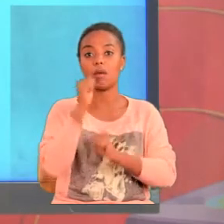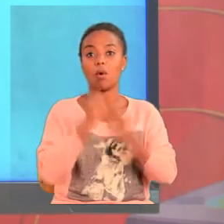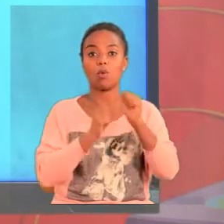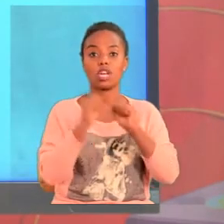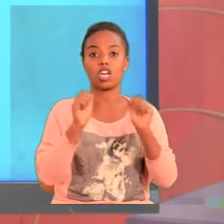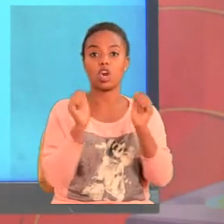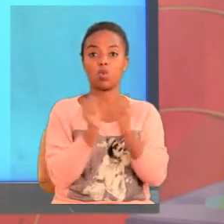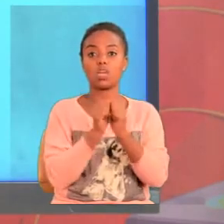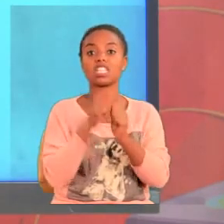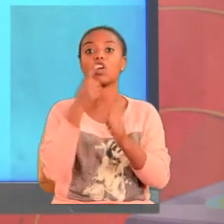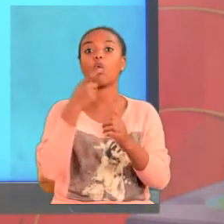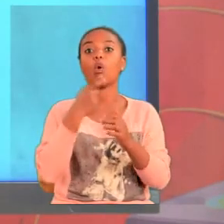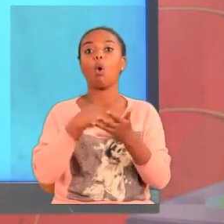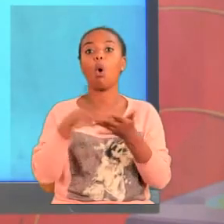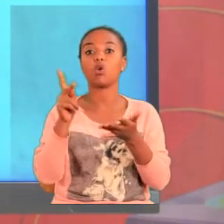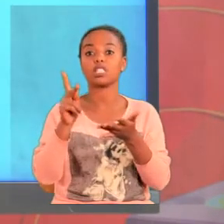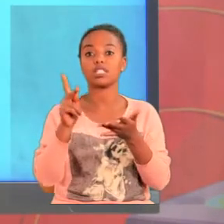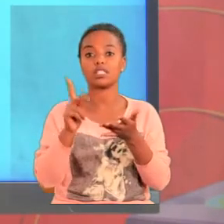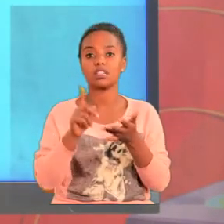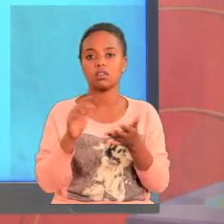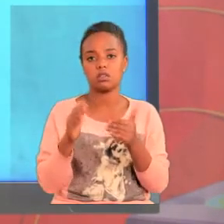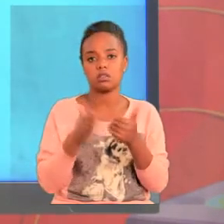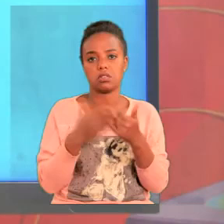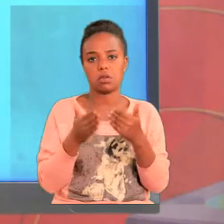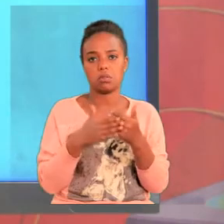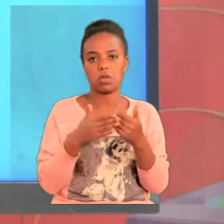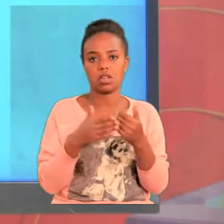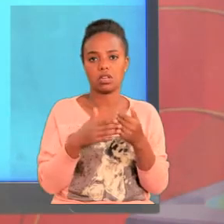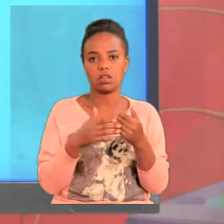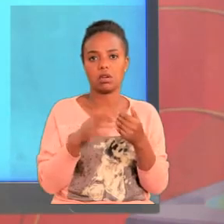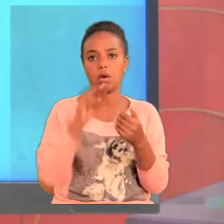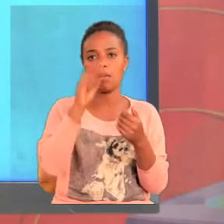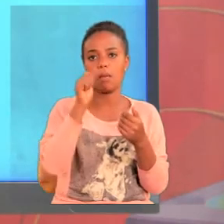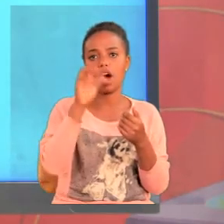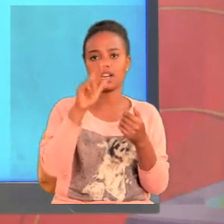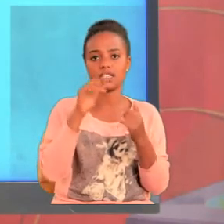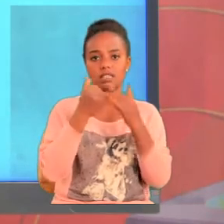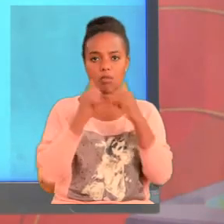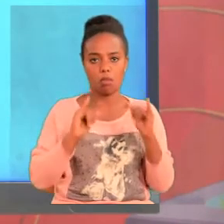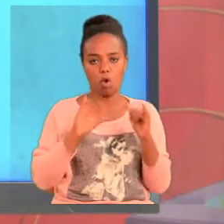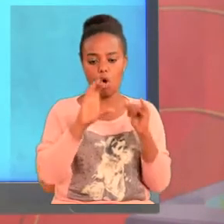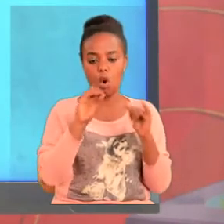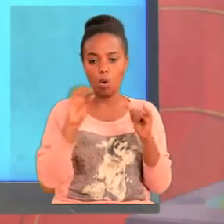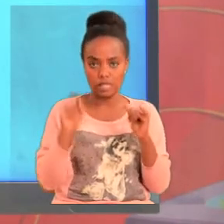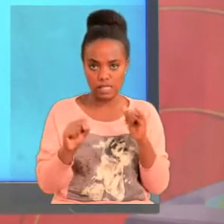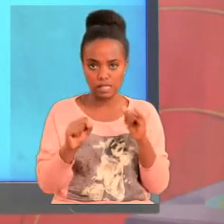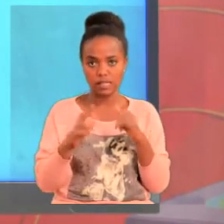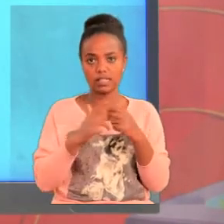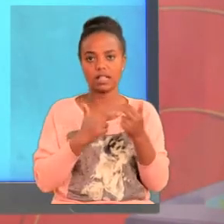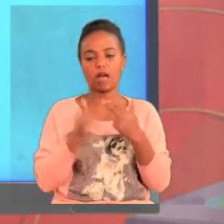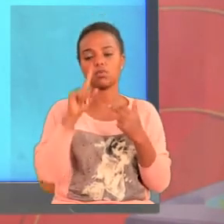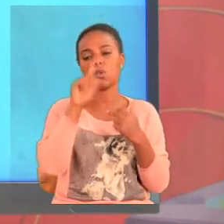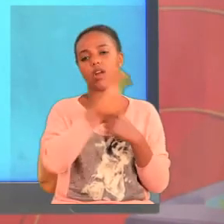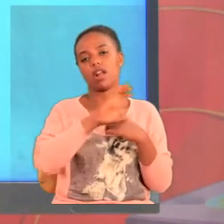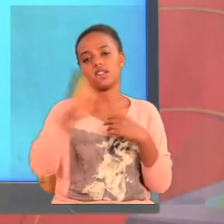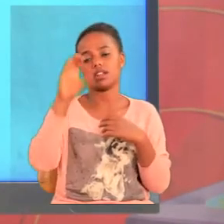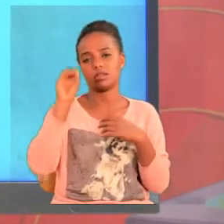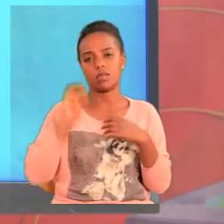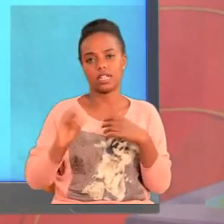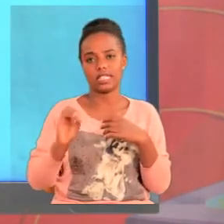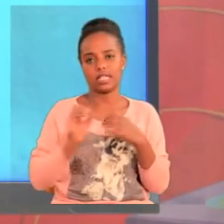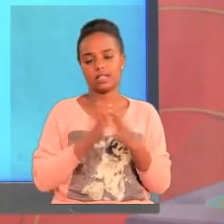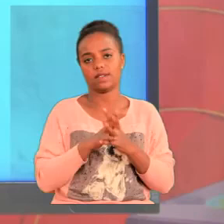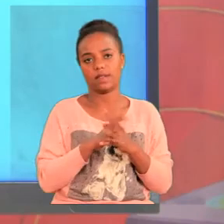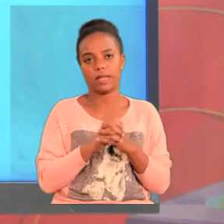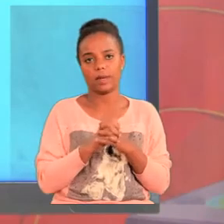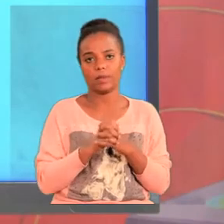cost, simply you divide the markup with cost and you multiply it by 100%.